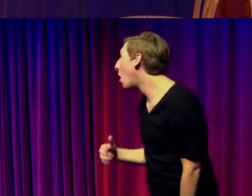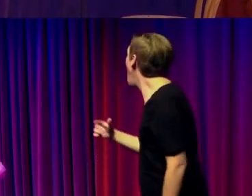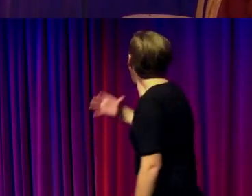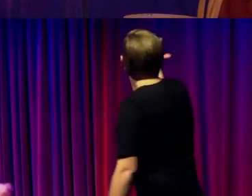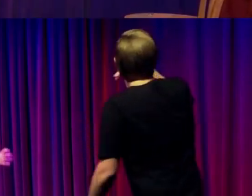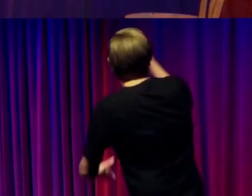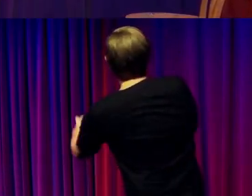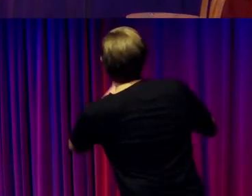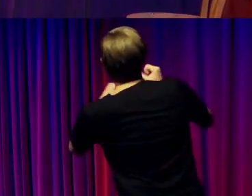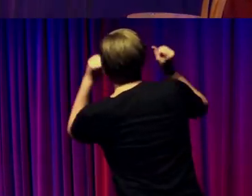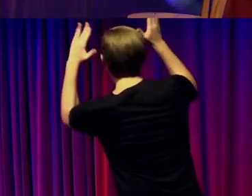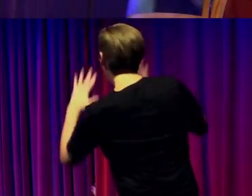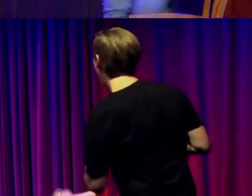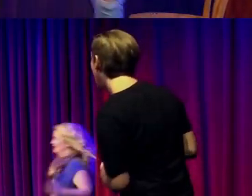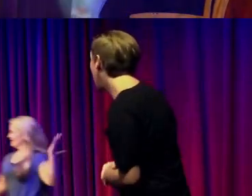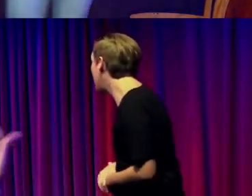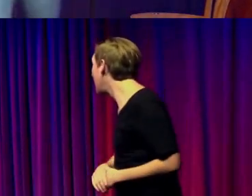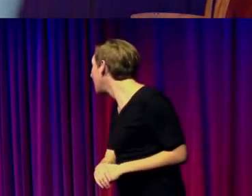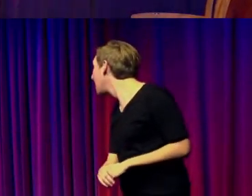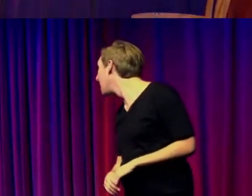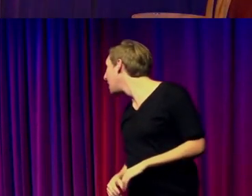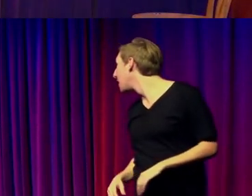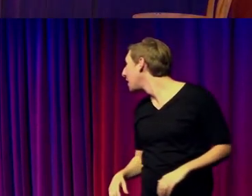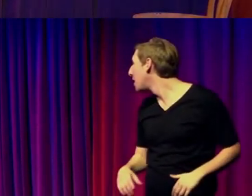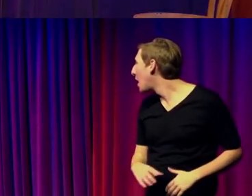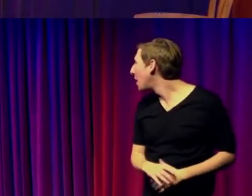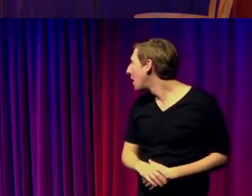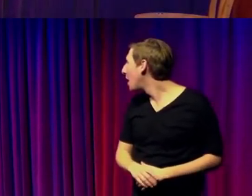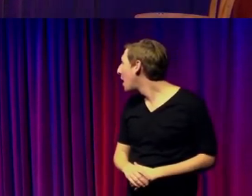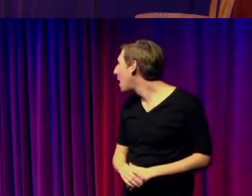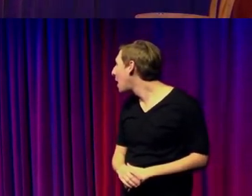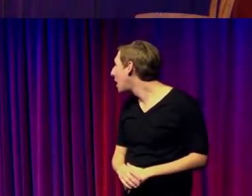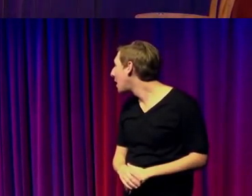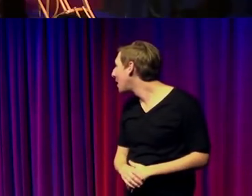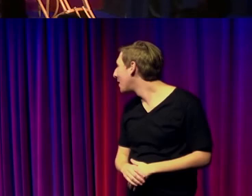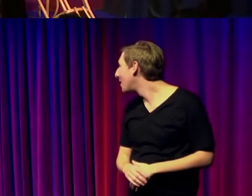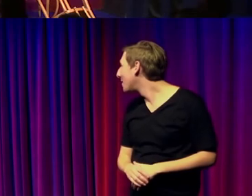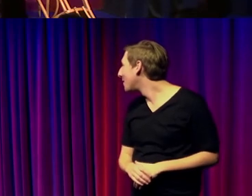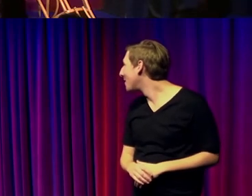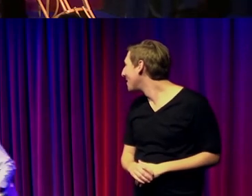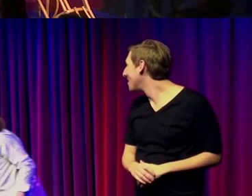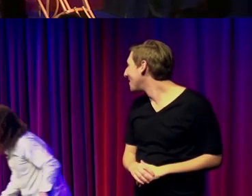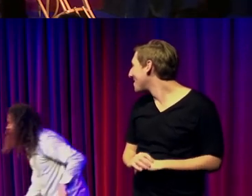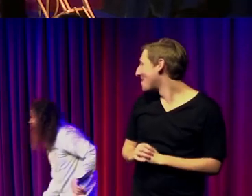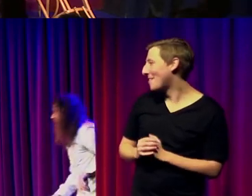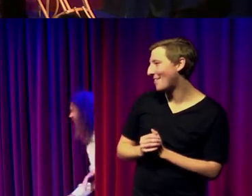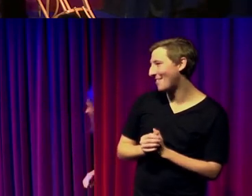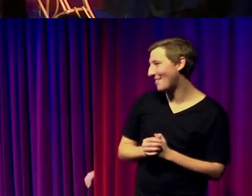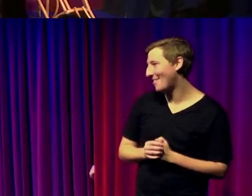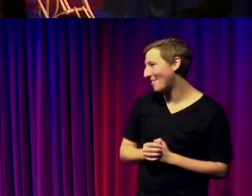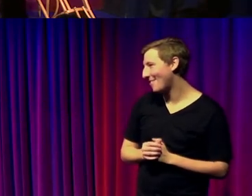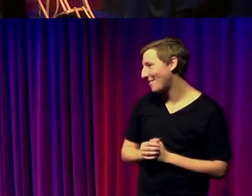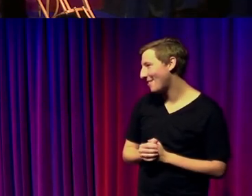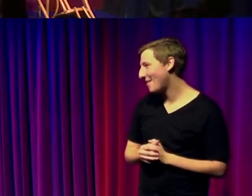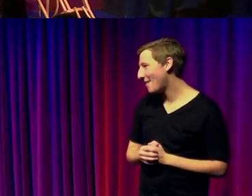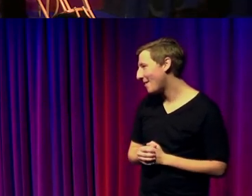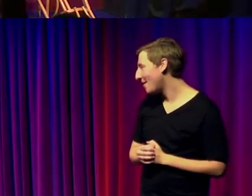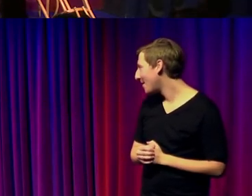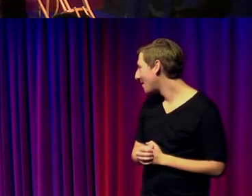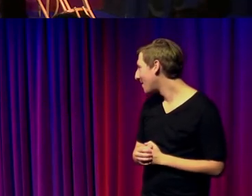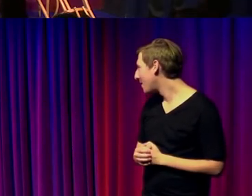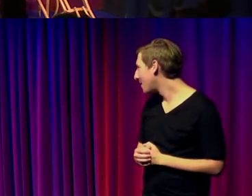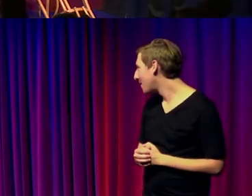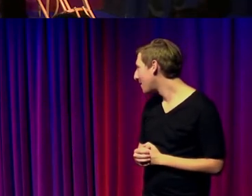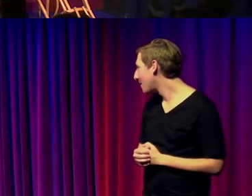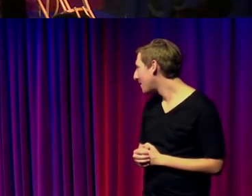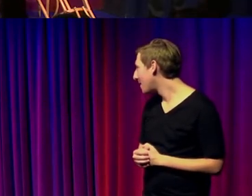awesome. Oh, oh, that is my neck. That is my real body. Oh, you know what? I'm going to do a